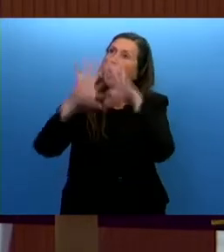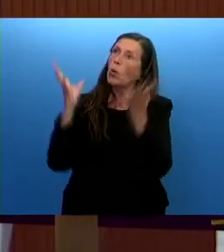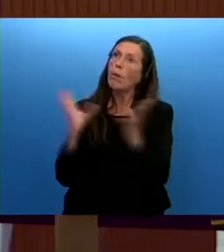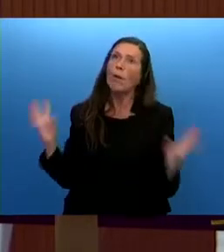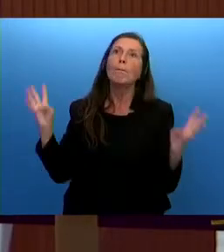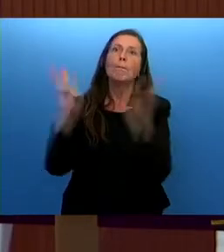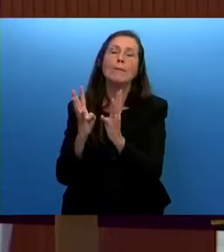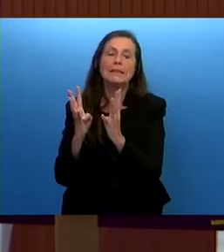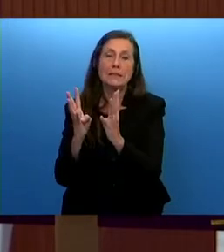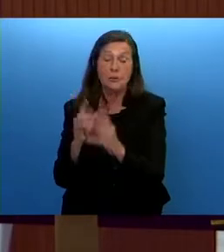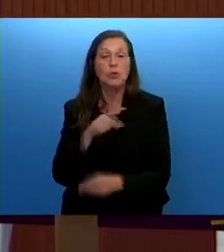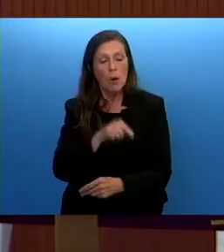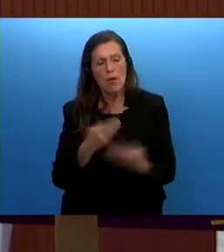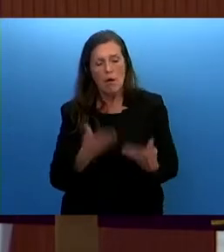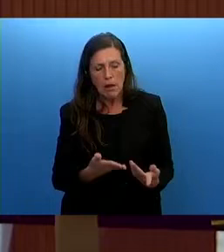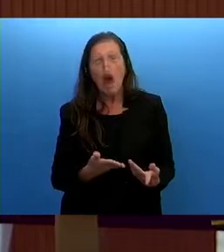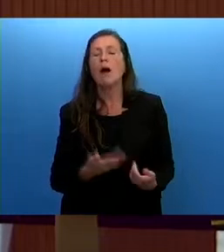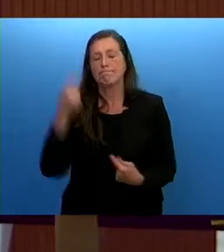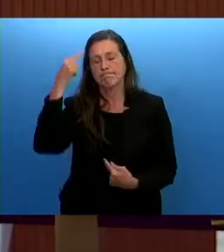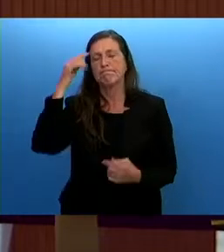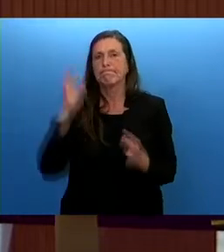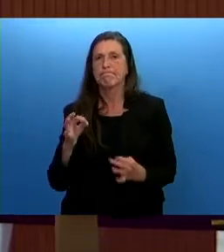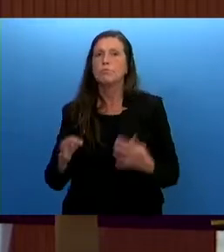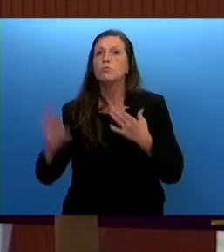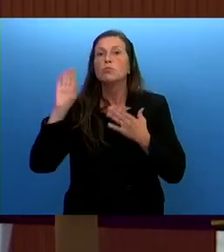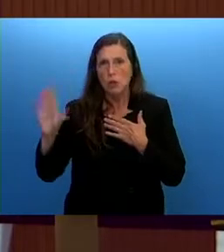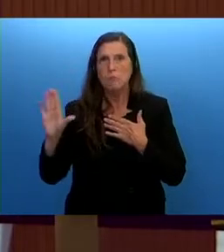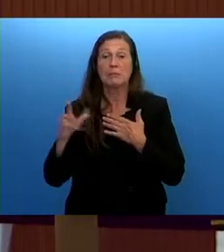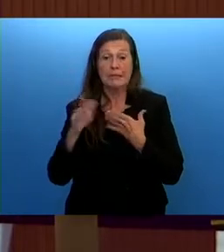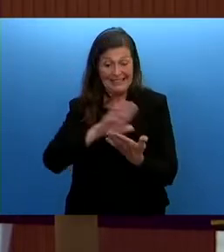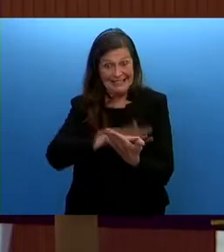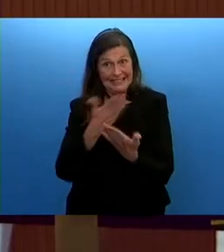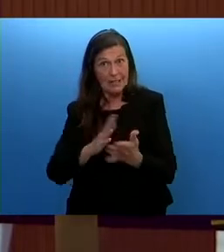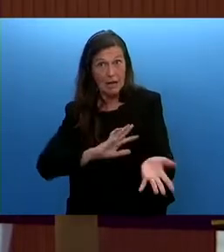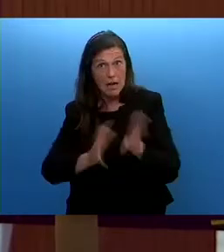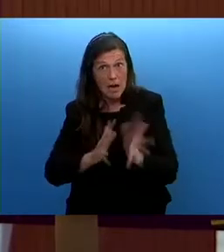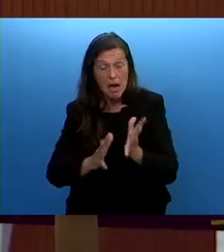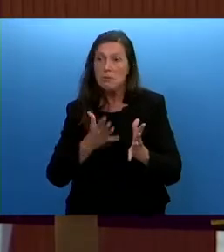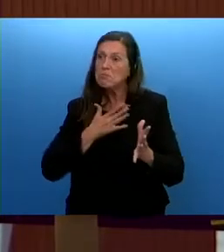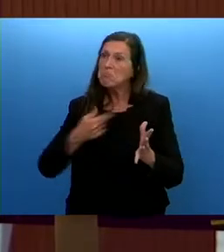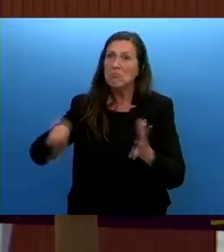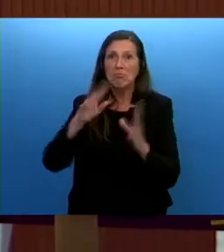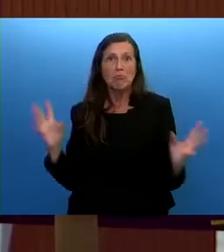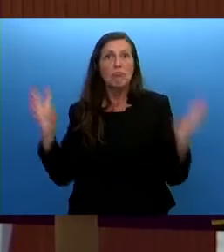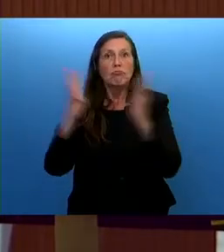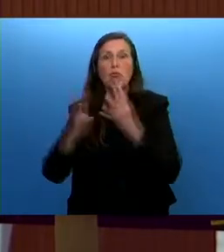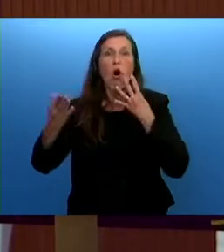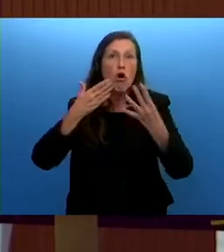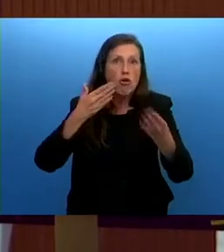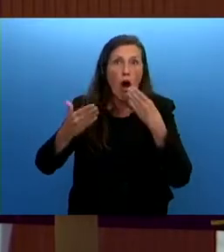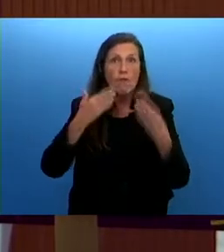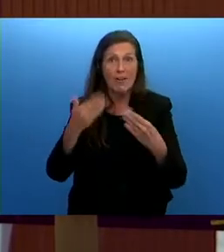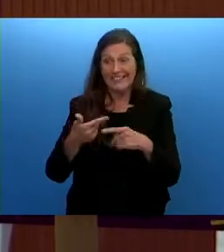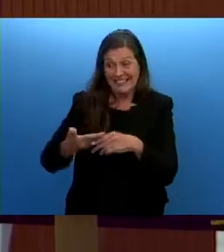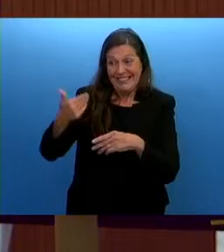This commitment to offer international sign interpretation in our big conferences and meetings started already when we were